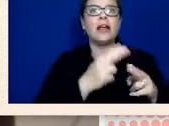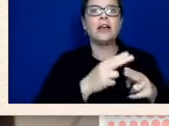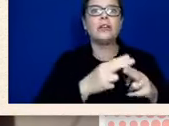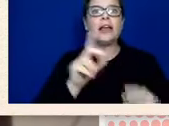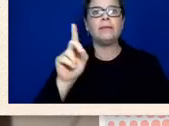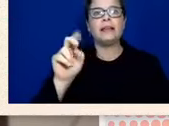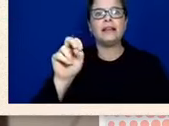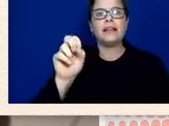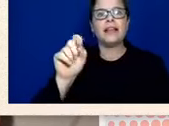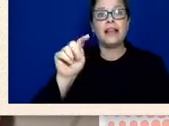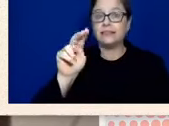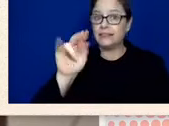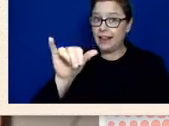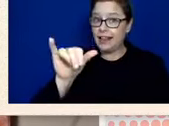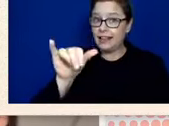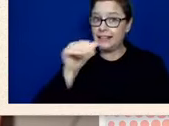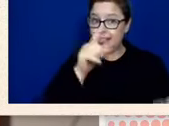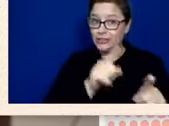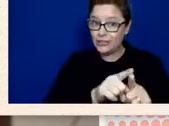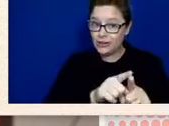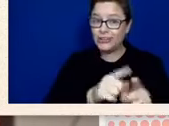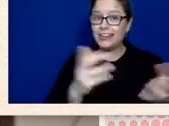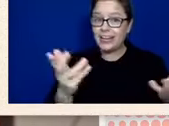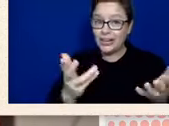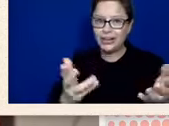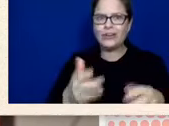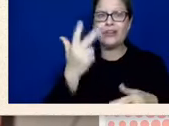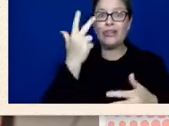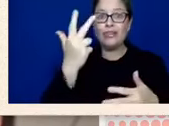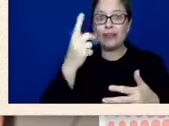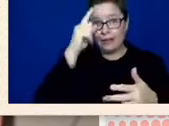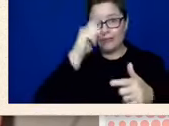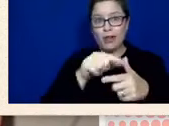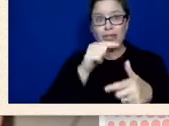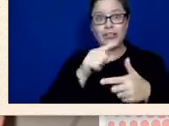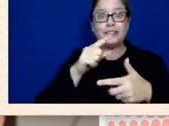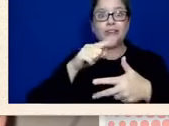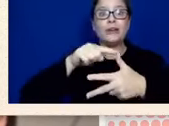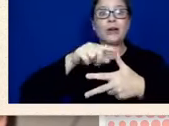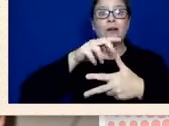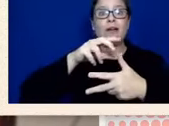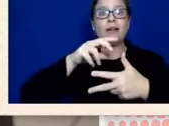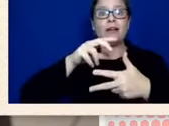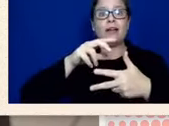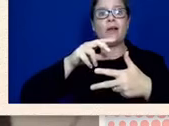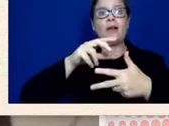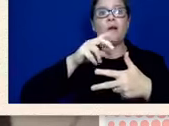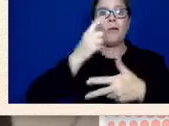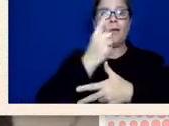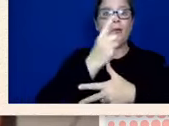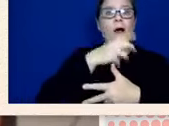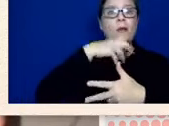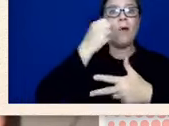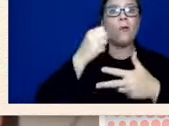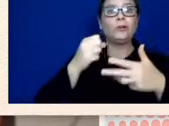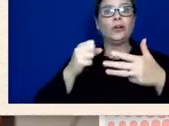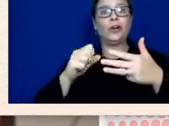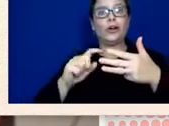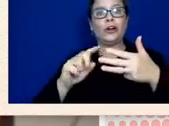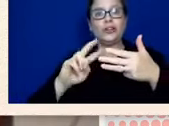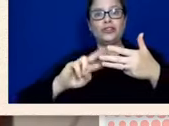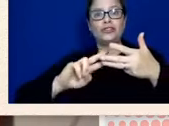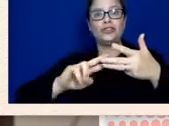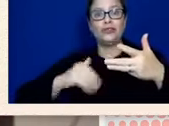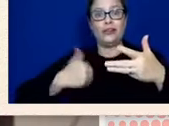Destiny. I have 3 siblings, 1 older and 2 younger sisters. And I'm currently enrolled in